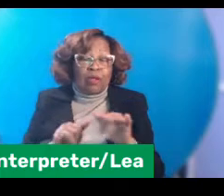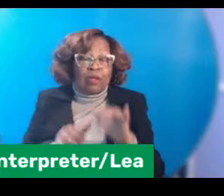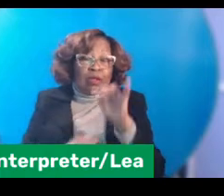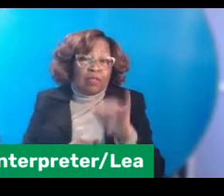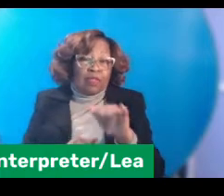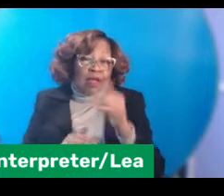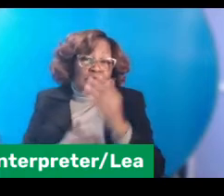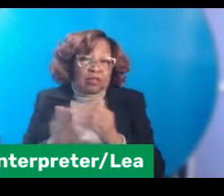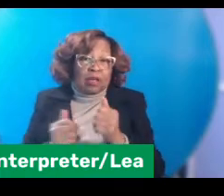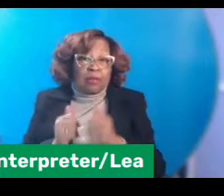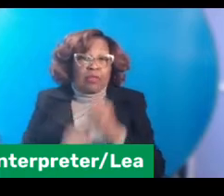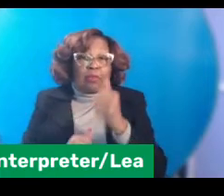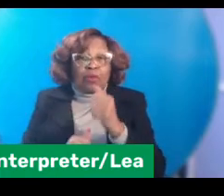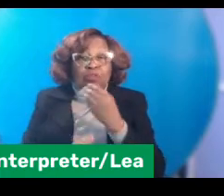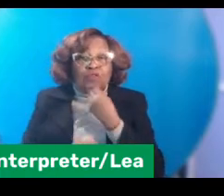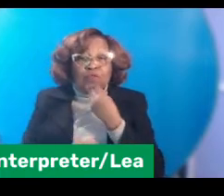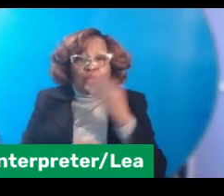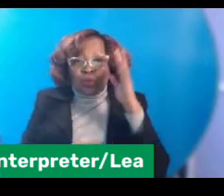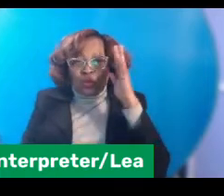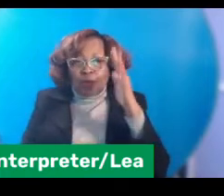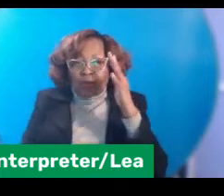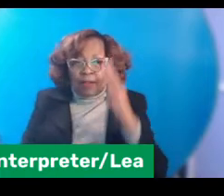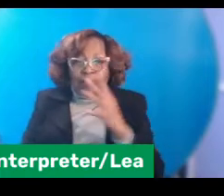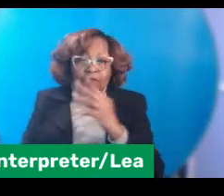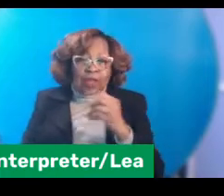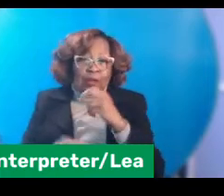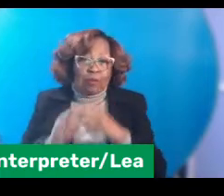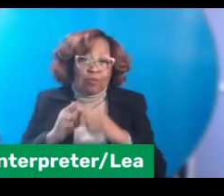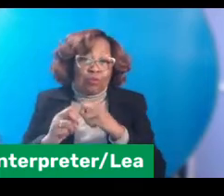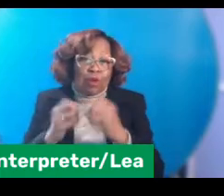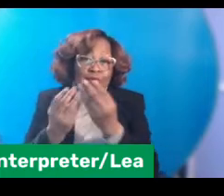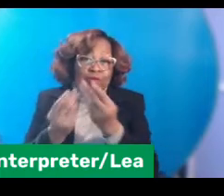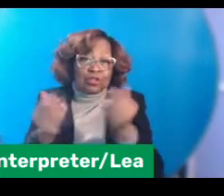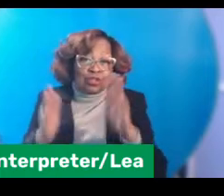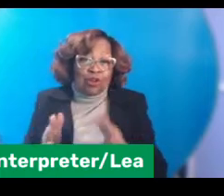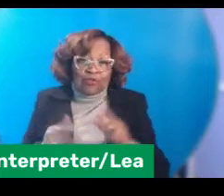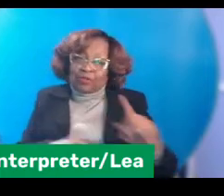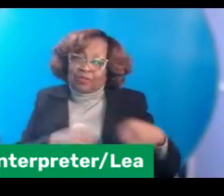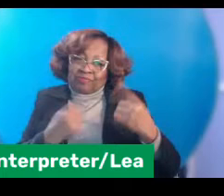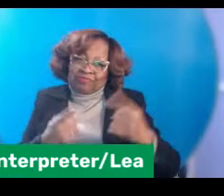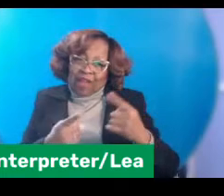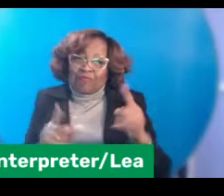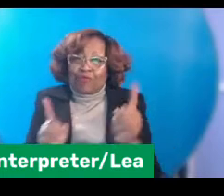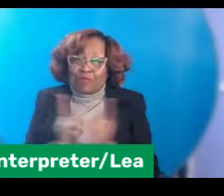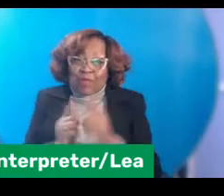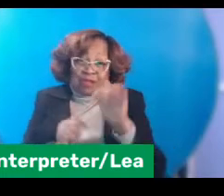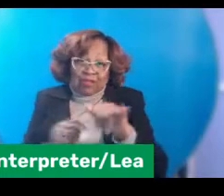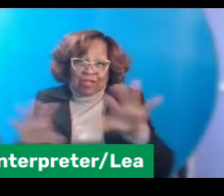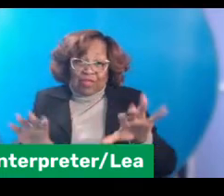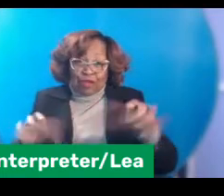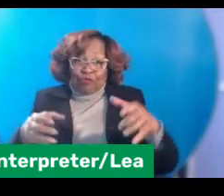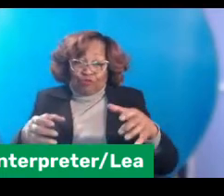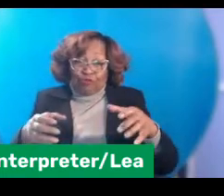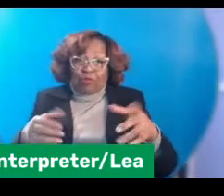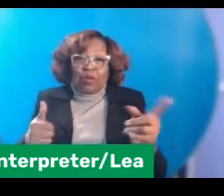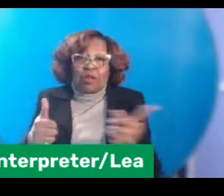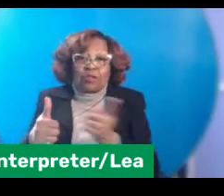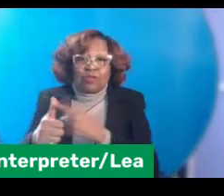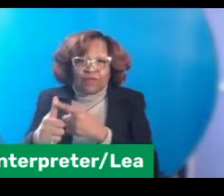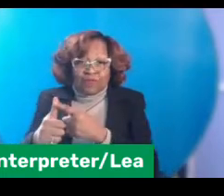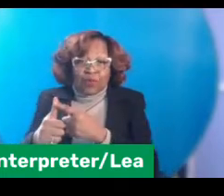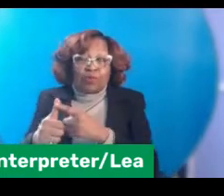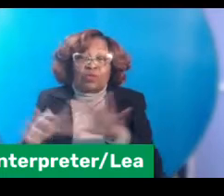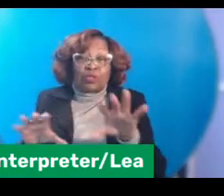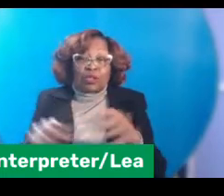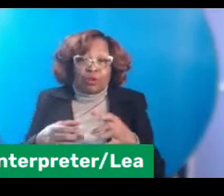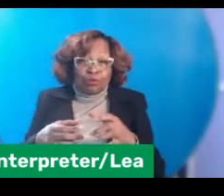most food creative and problem solvers that I've ever met are in this group. So first in our partner group for